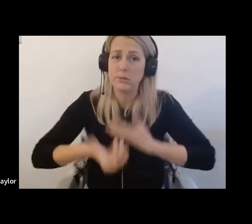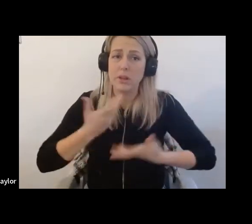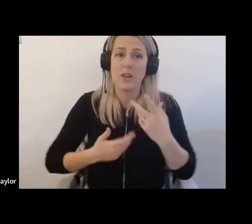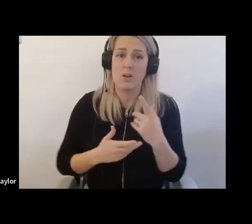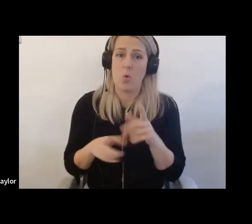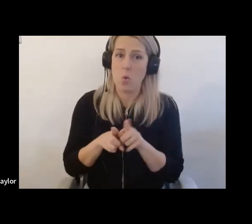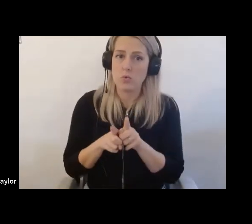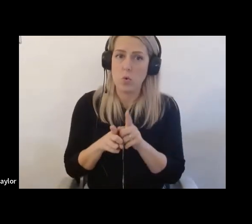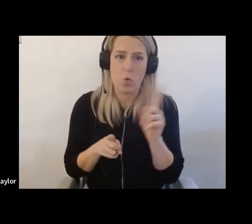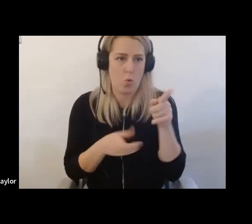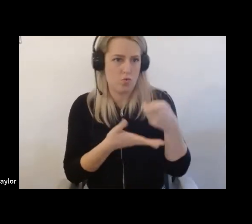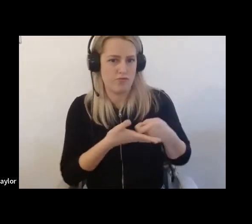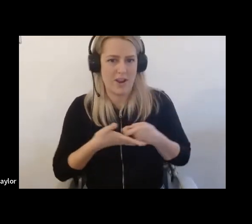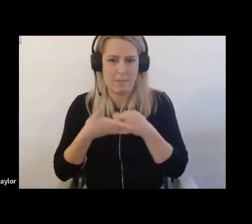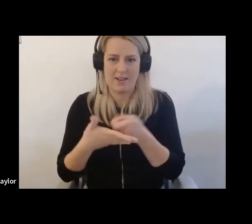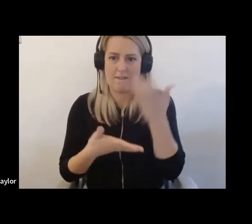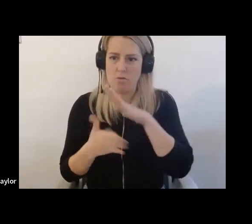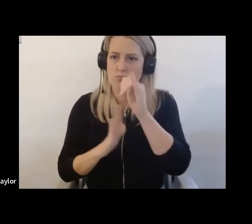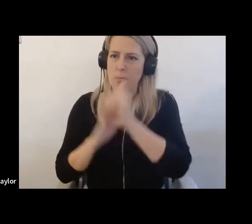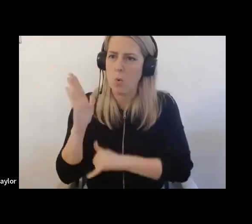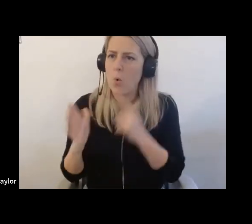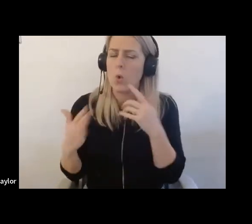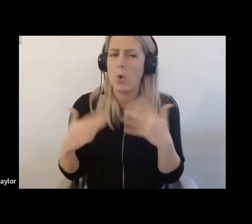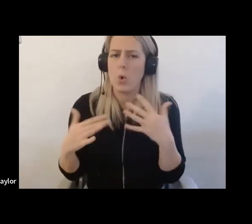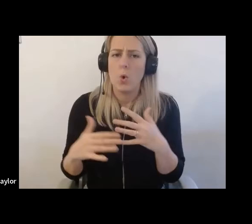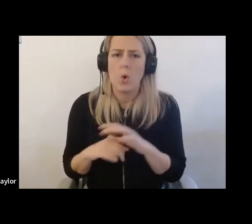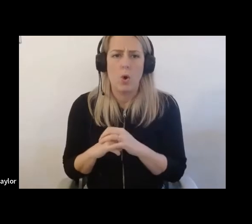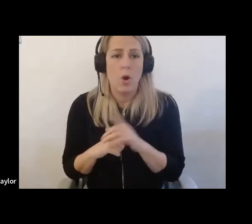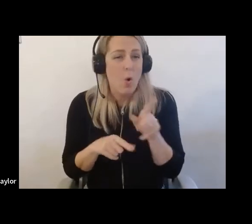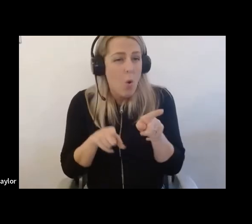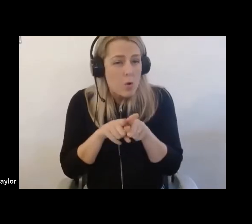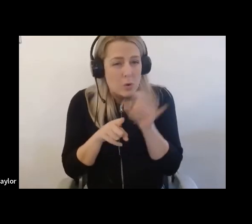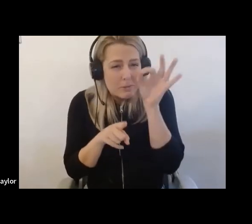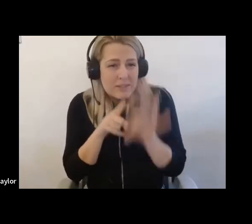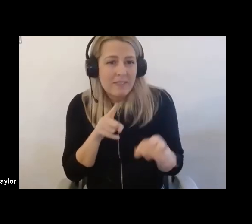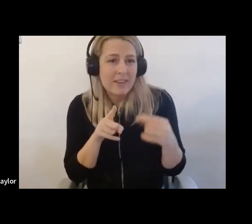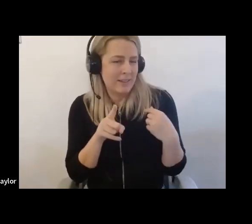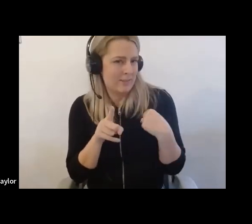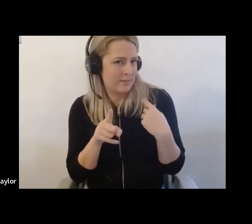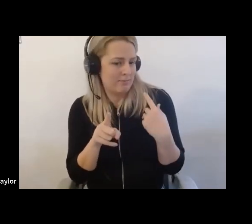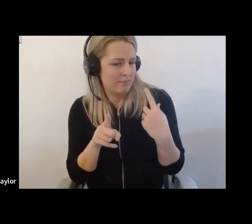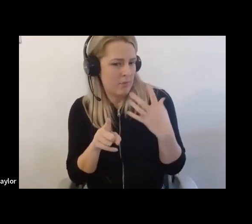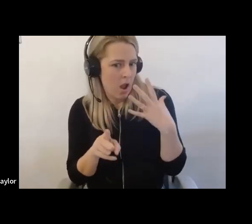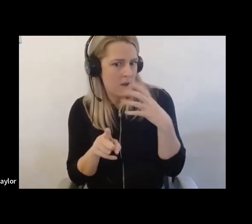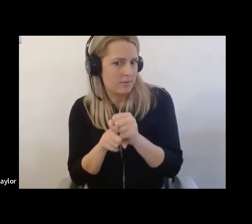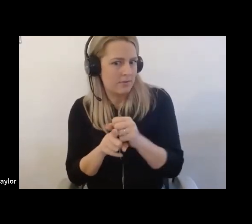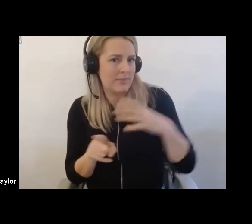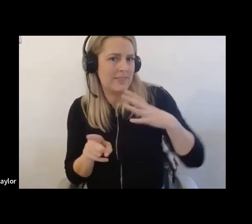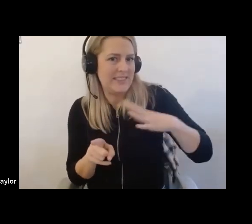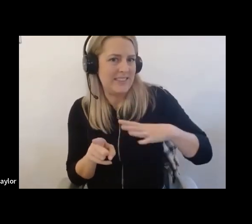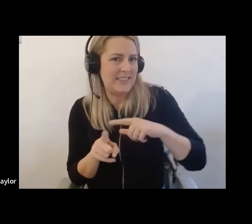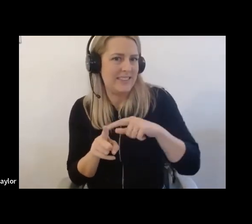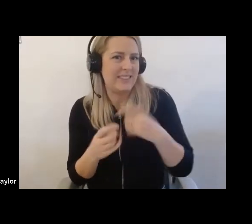And in particular, I noted the identifying the need for technology, which is quite an interesting space,